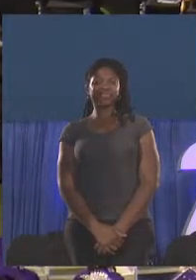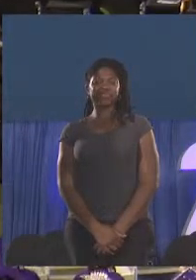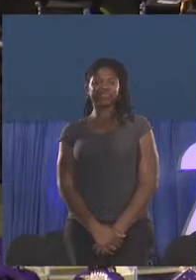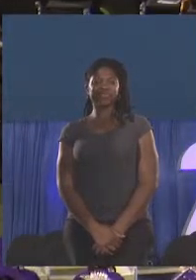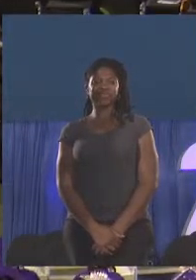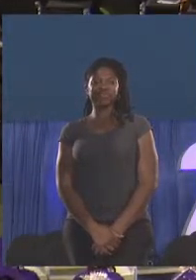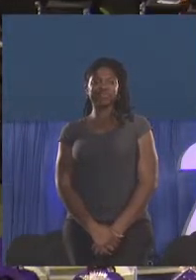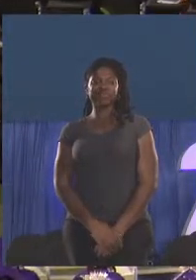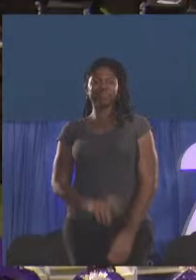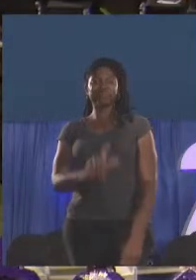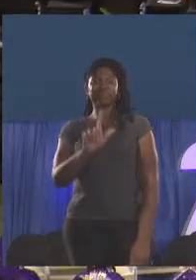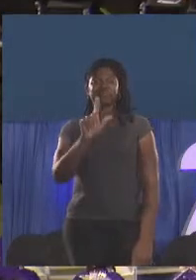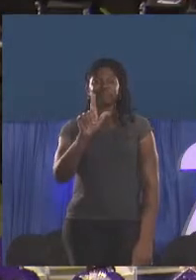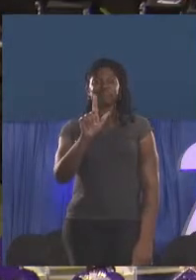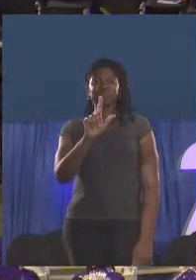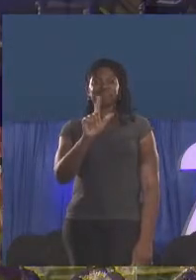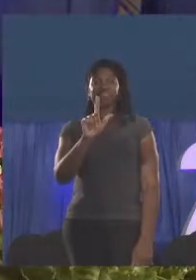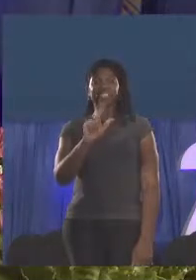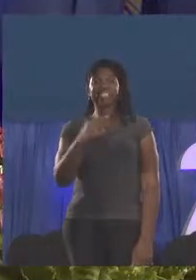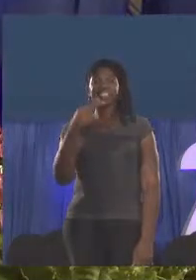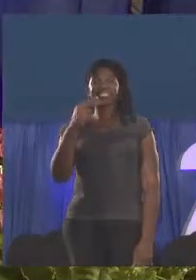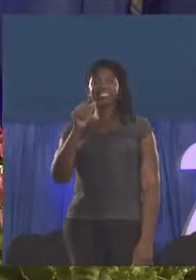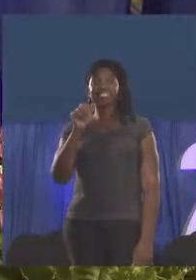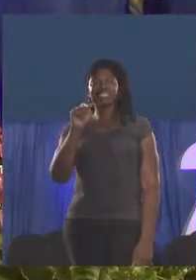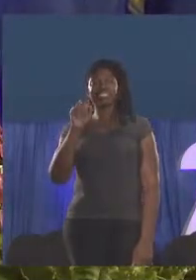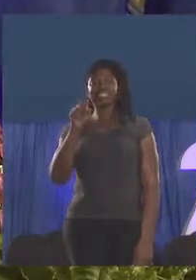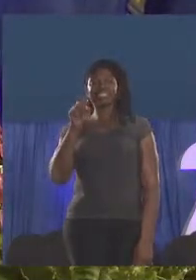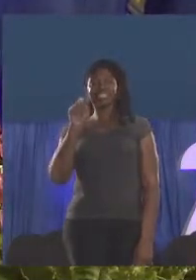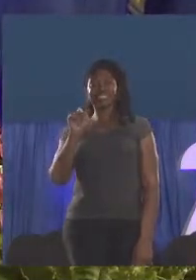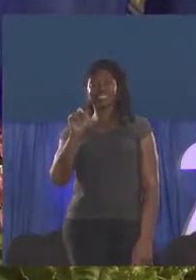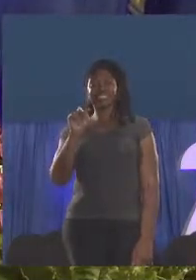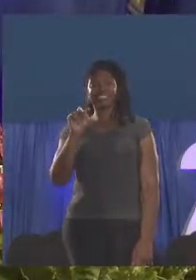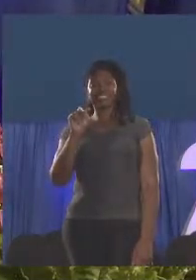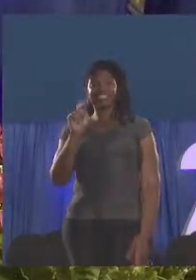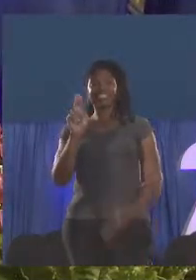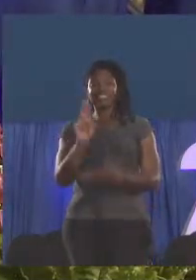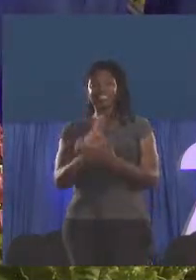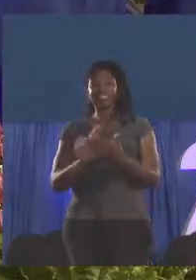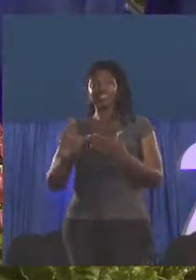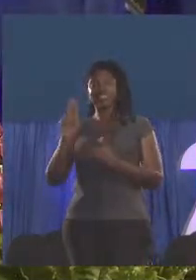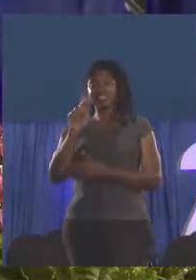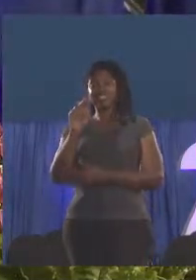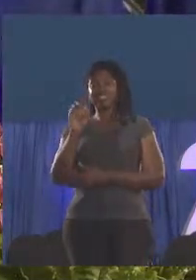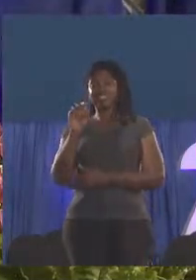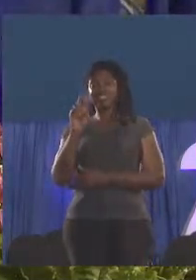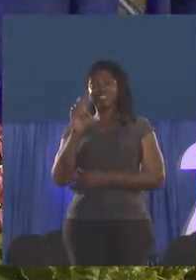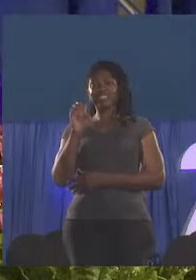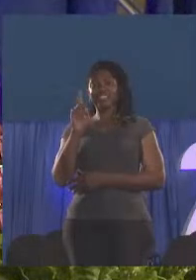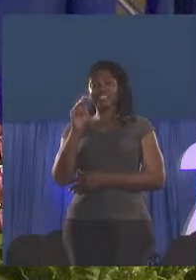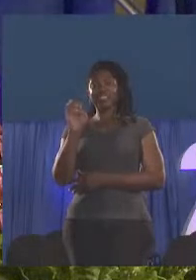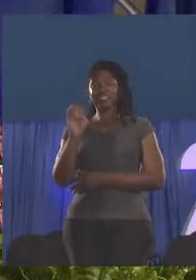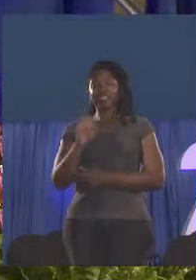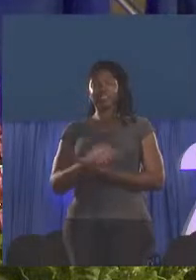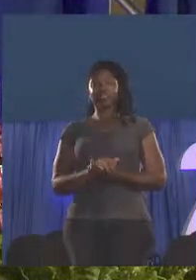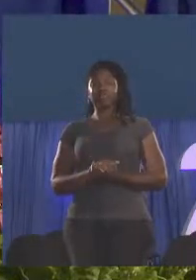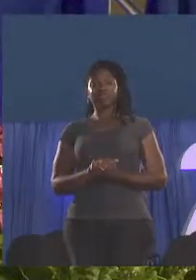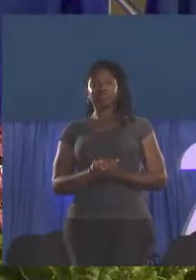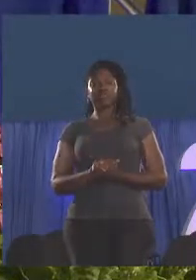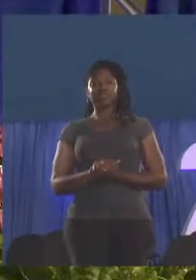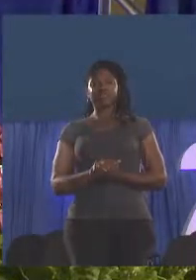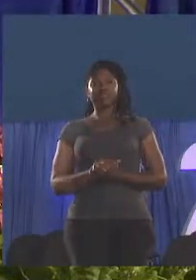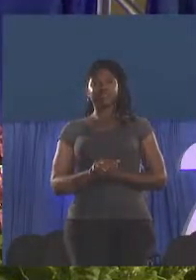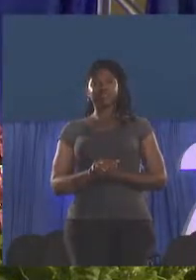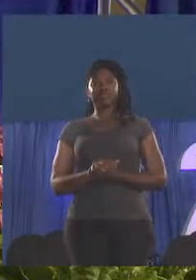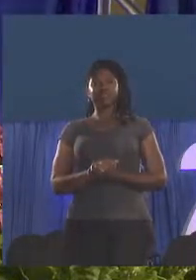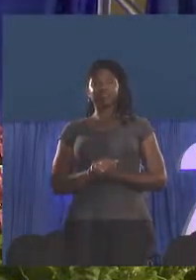Lizette Marie Rebolloso Hansen, University of Notre Dame, recipient of